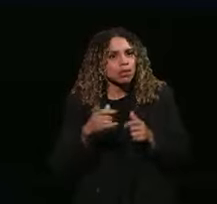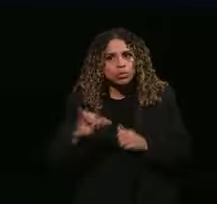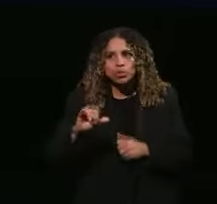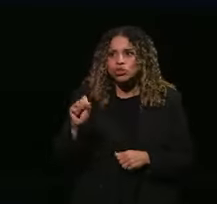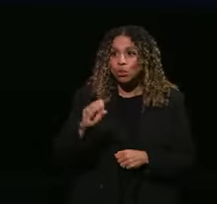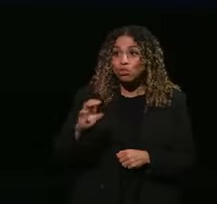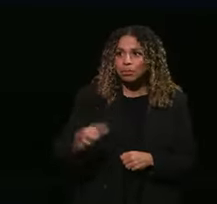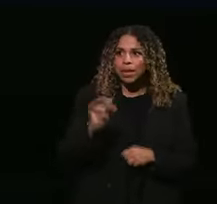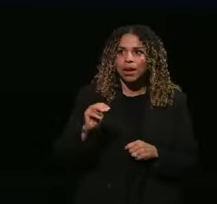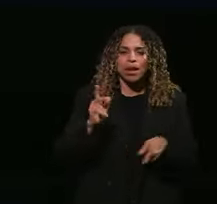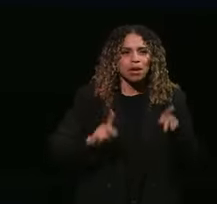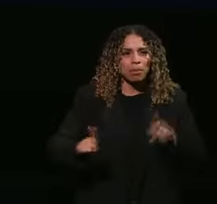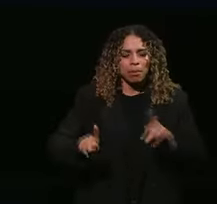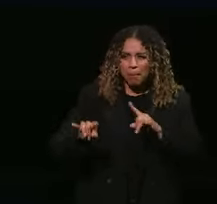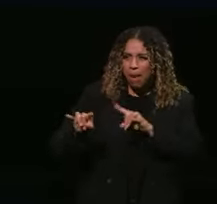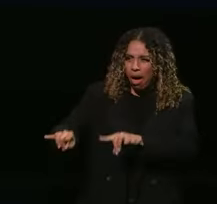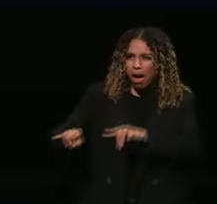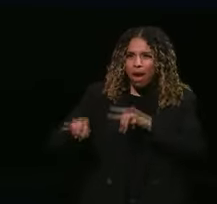media.